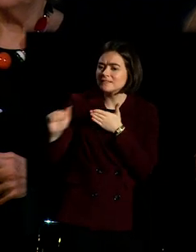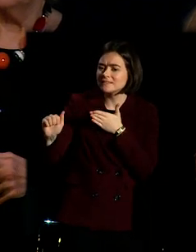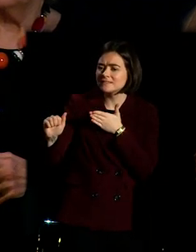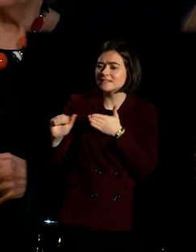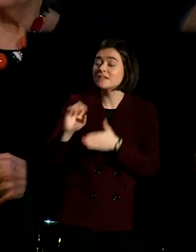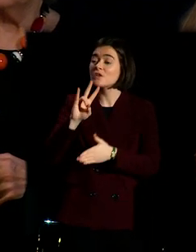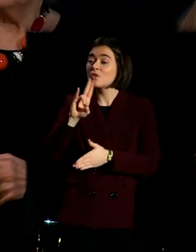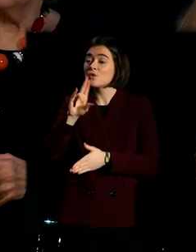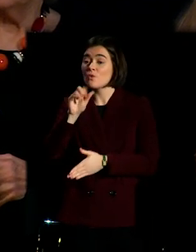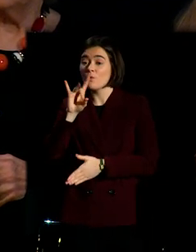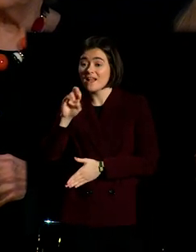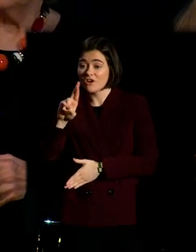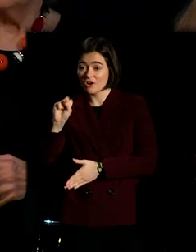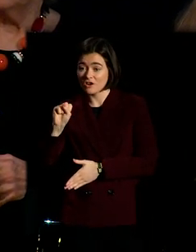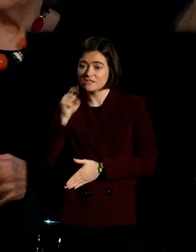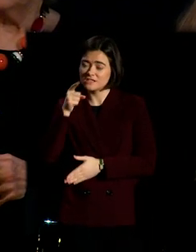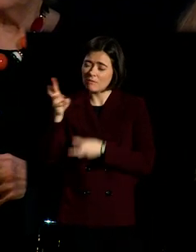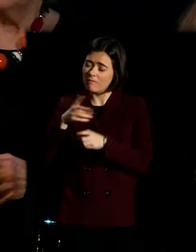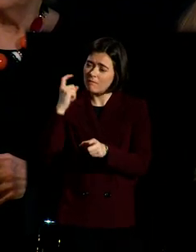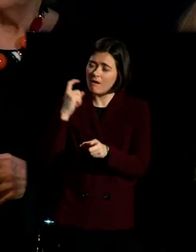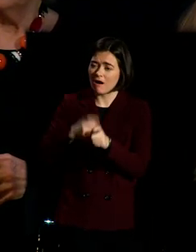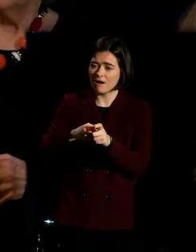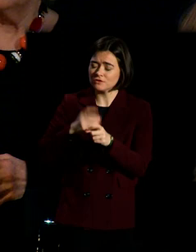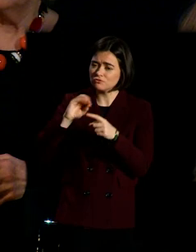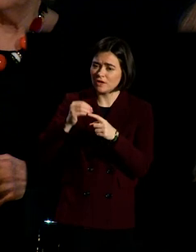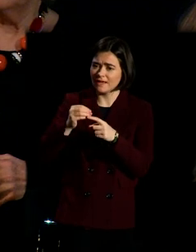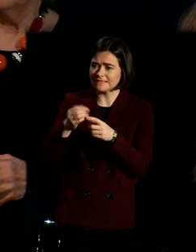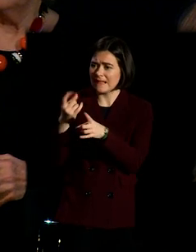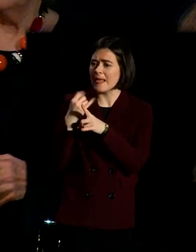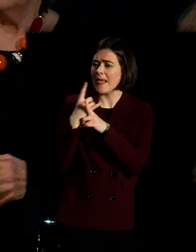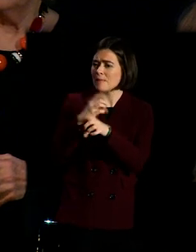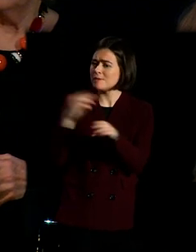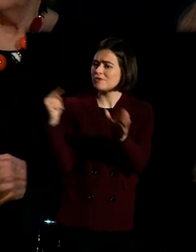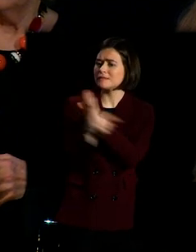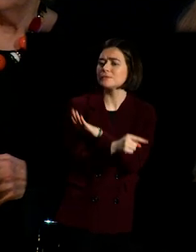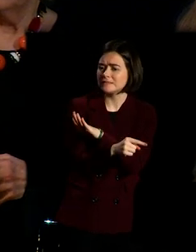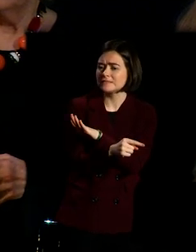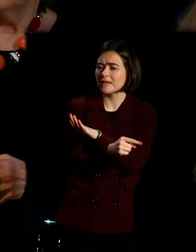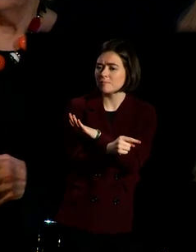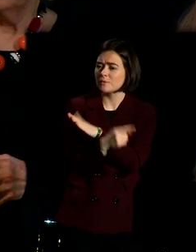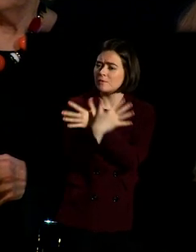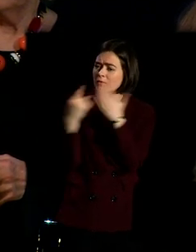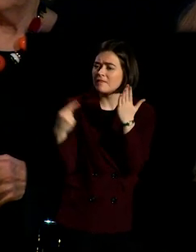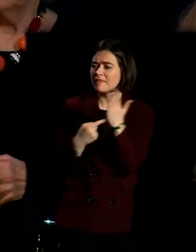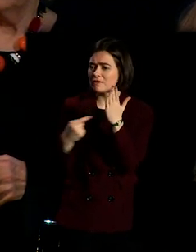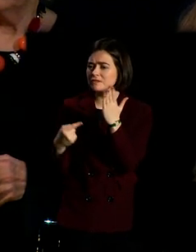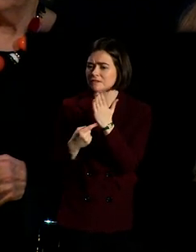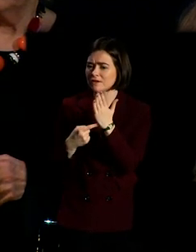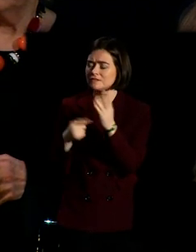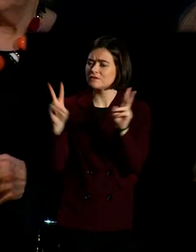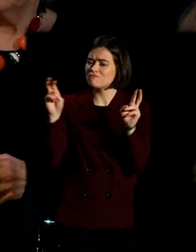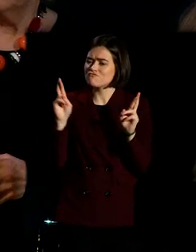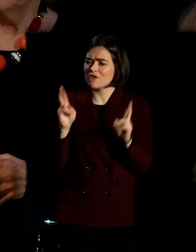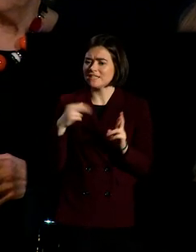worked tirelessly to assist those trying to escape from Hitler's tyranny. There were many thousands of righteous